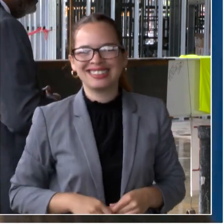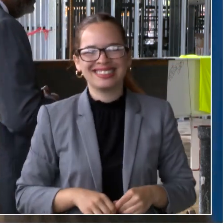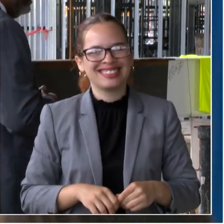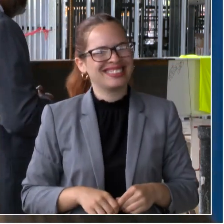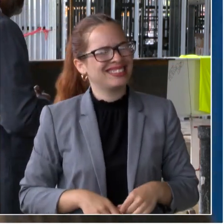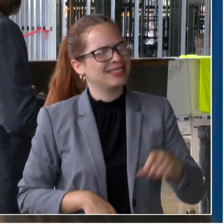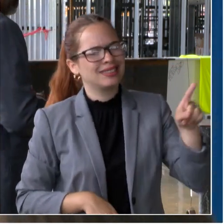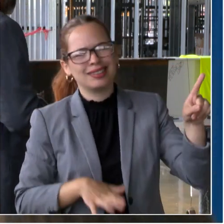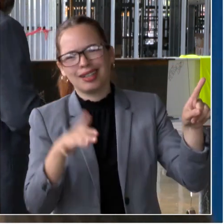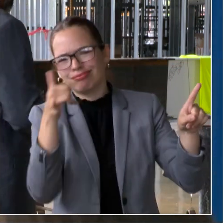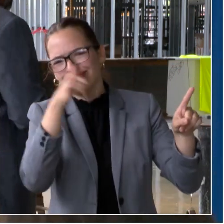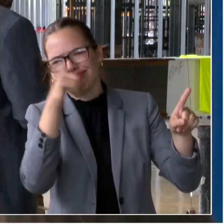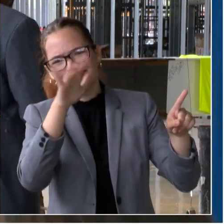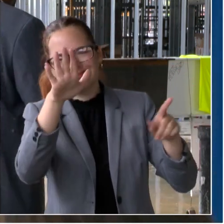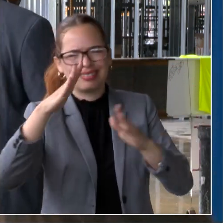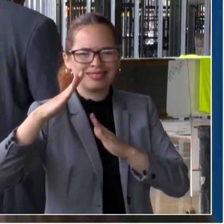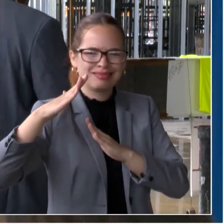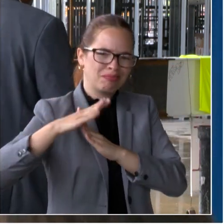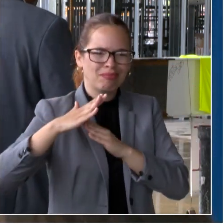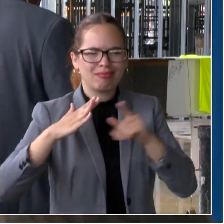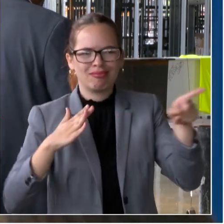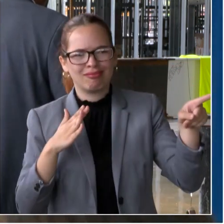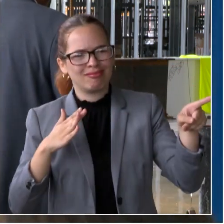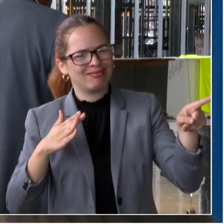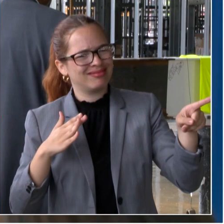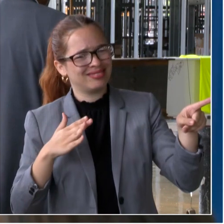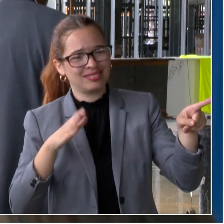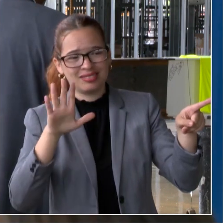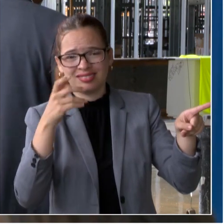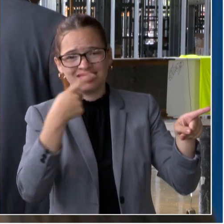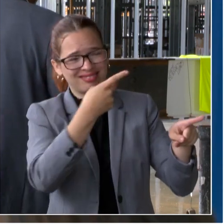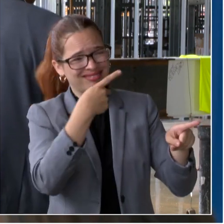I love Wayne Turnage.